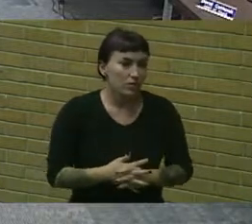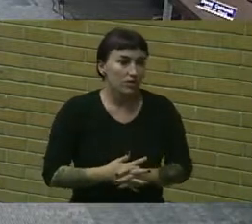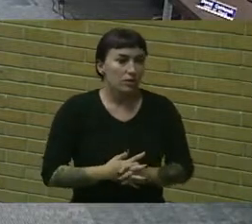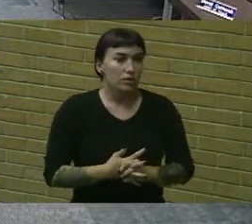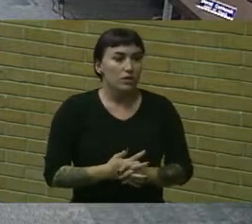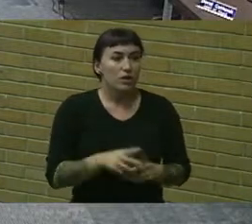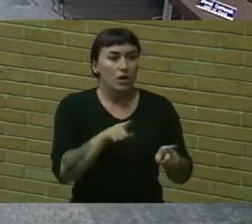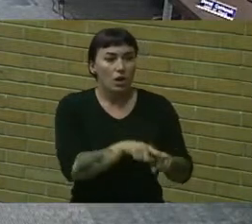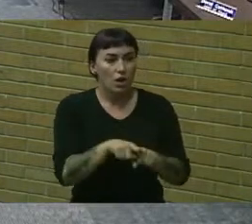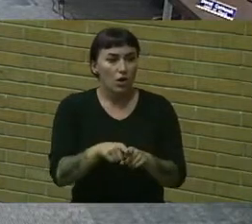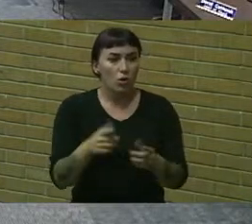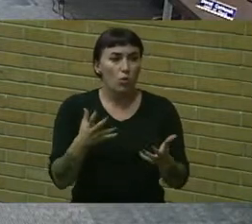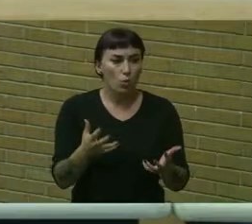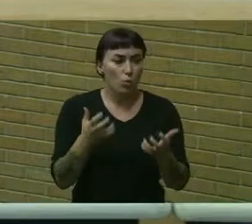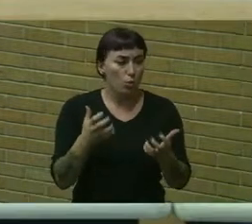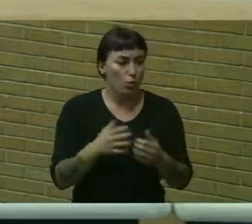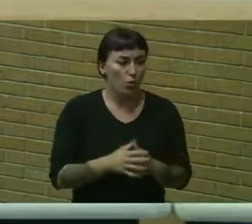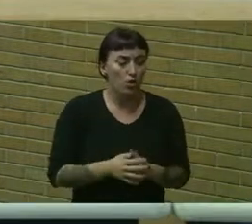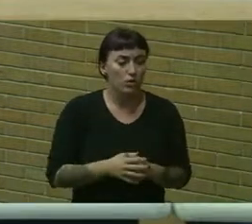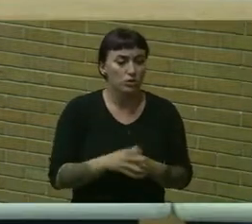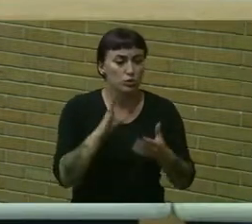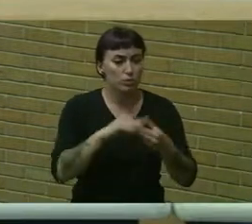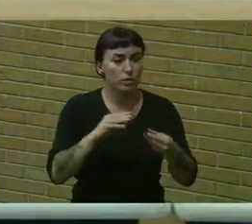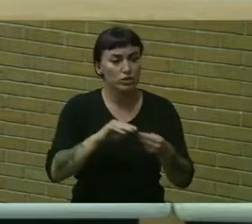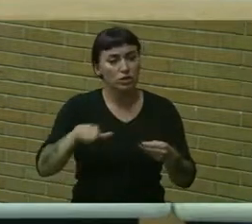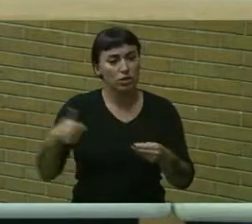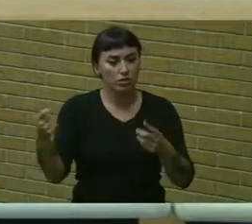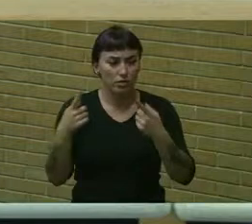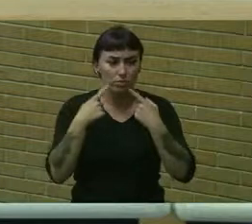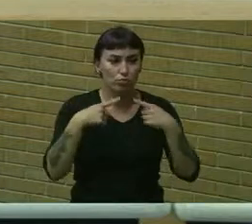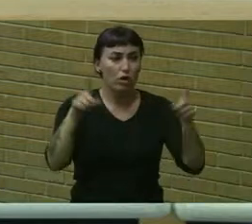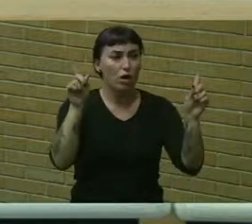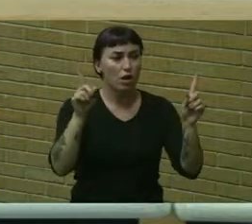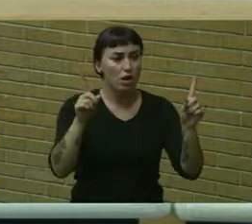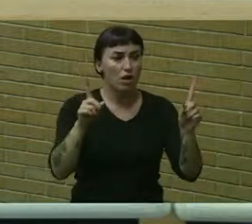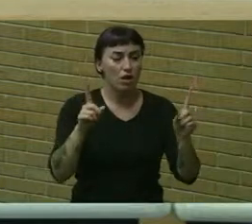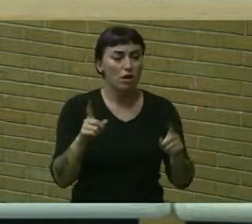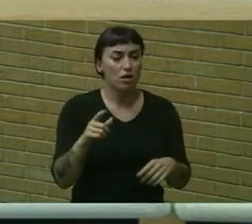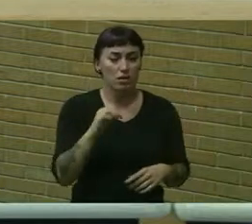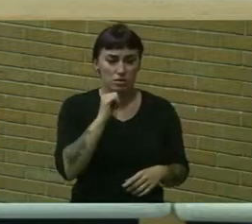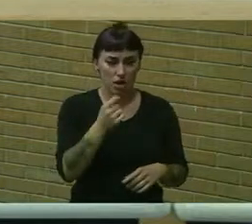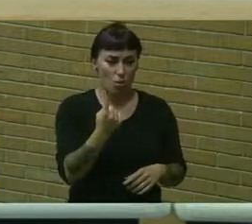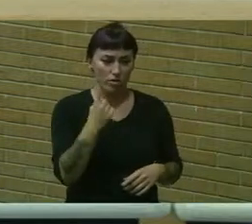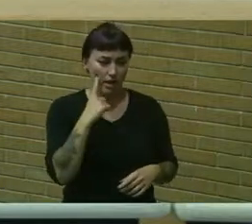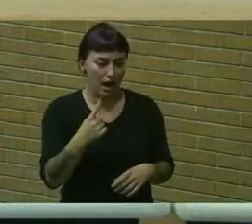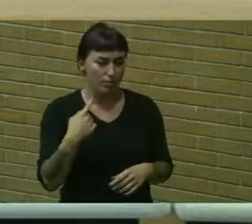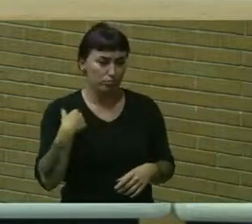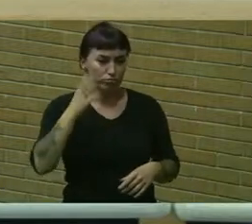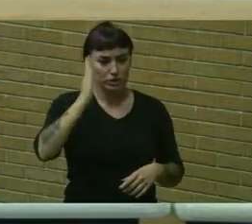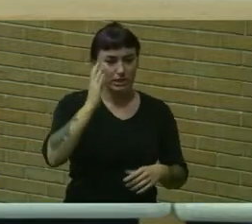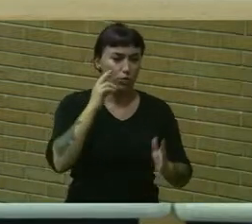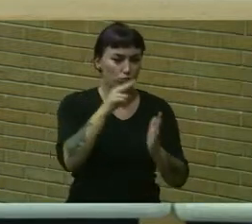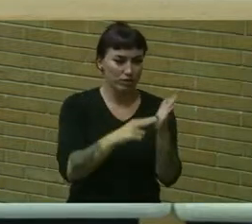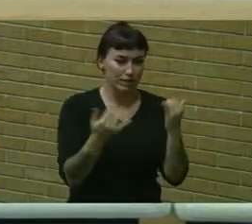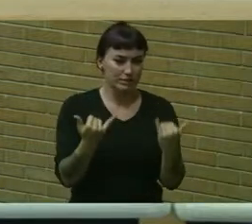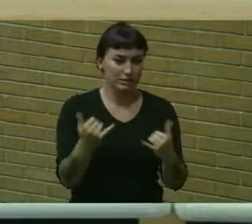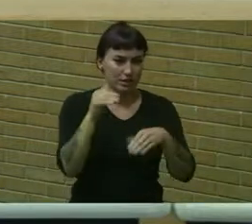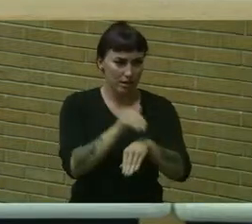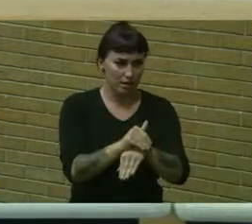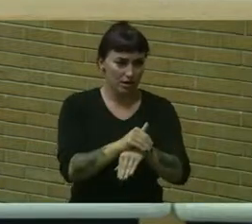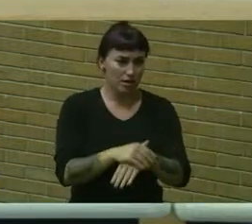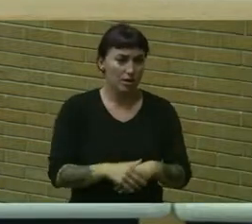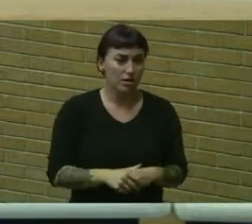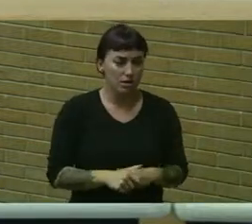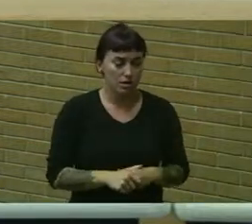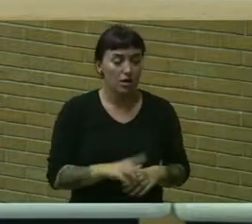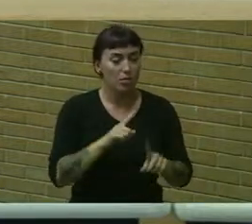I also want to mention another proclamation. It's not one that I'm presenting or reading tonight, but I will